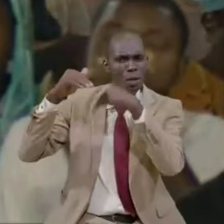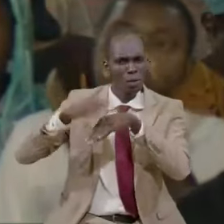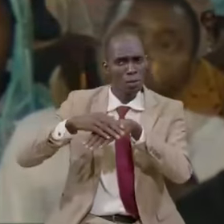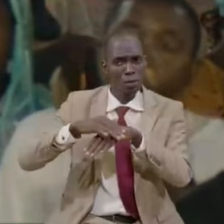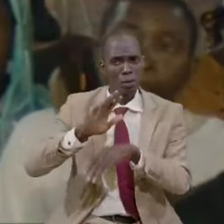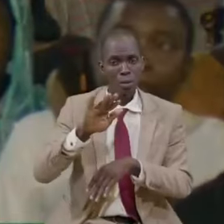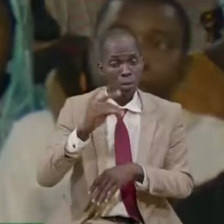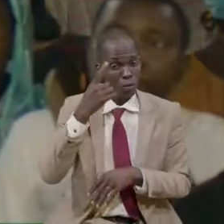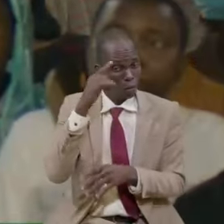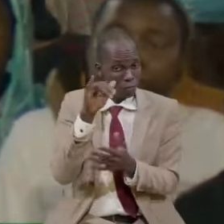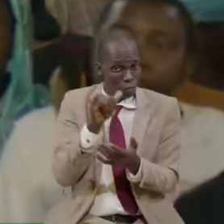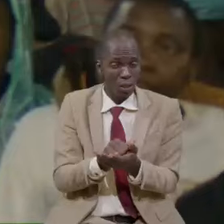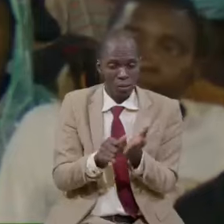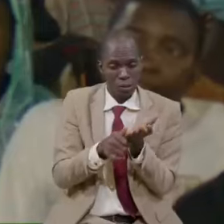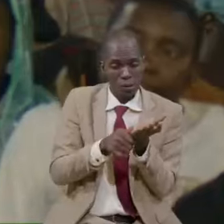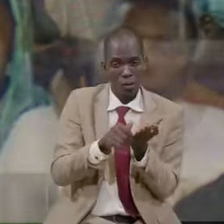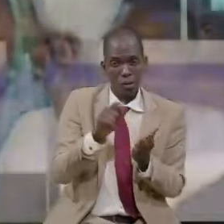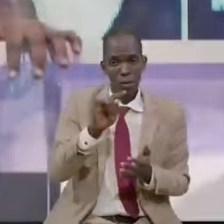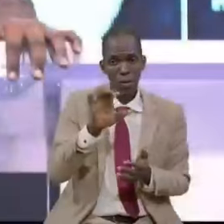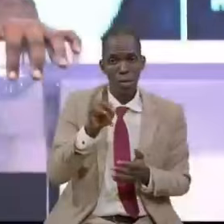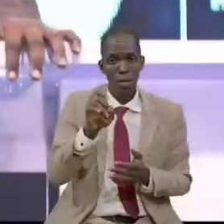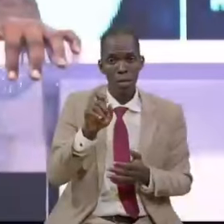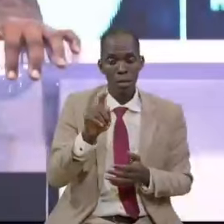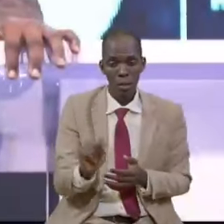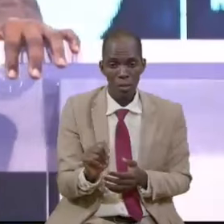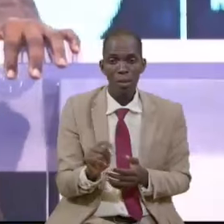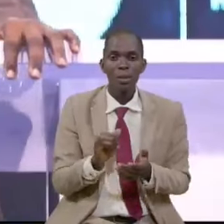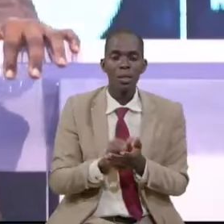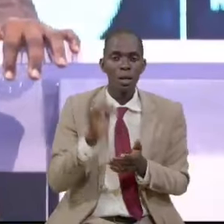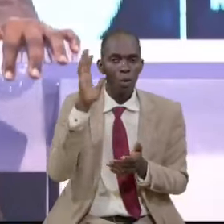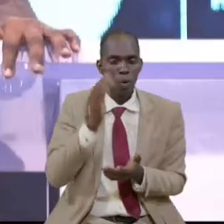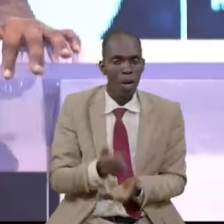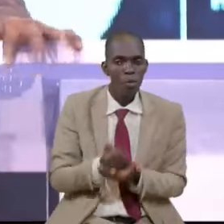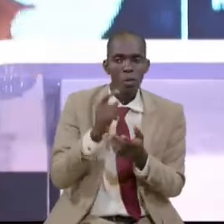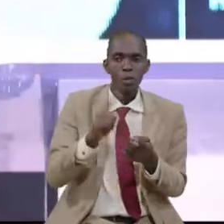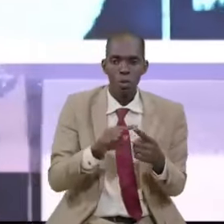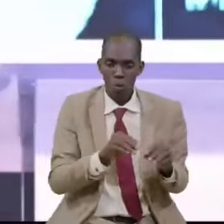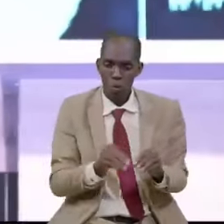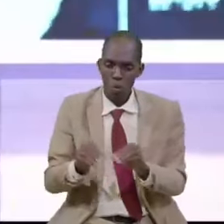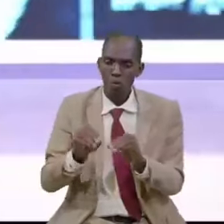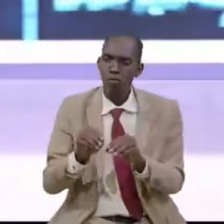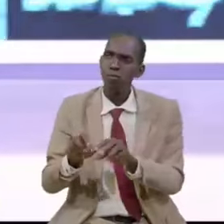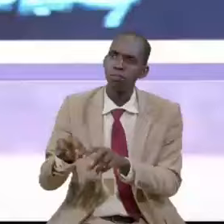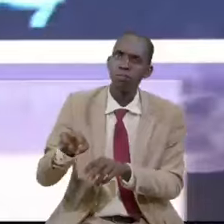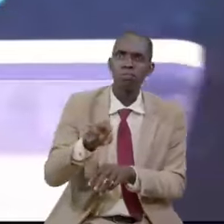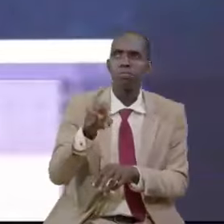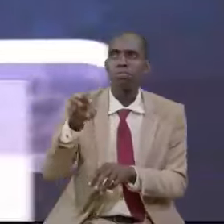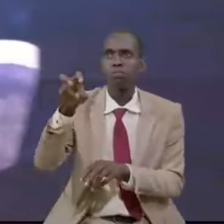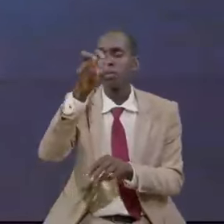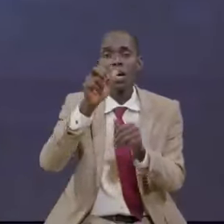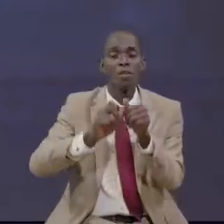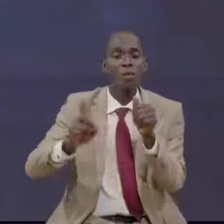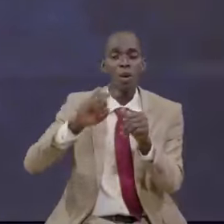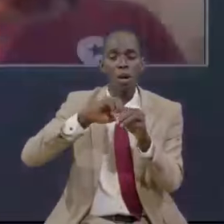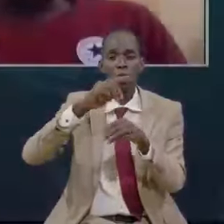ticket that will take you around the world and get to every country,